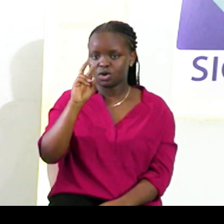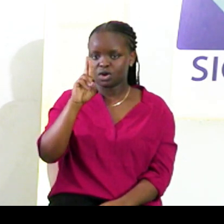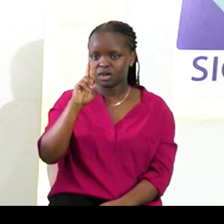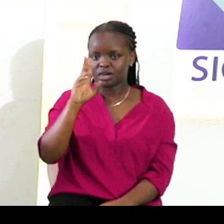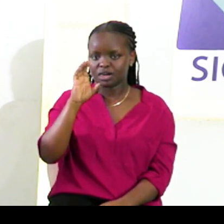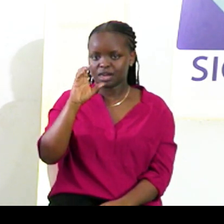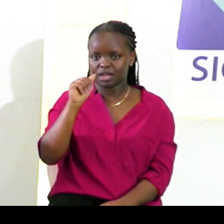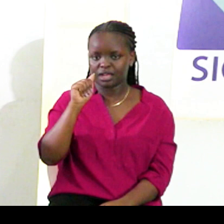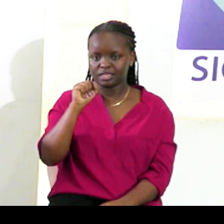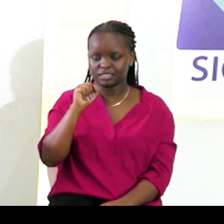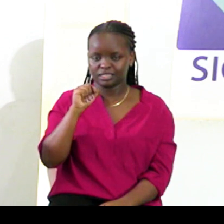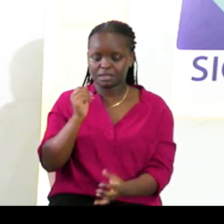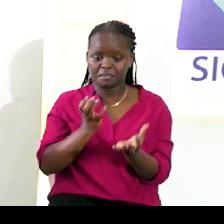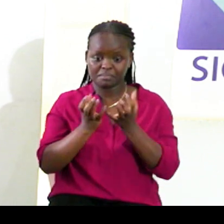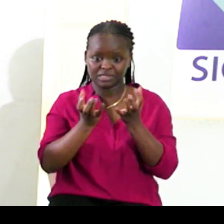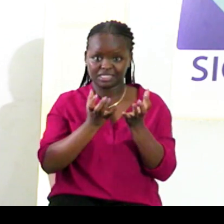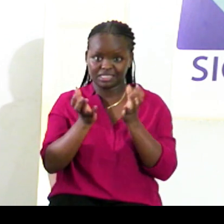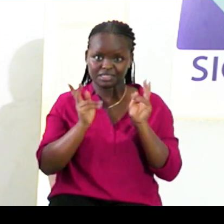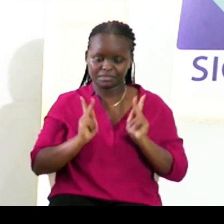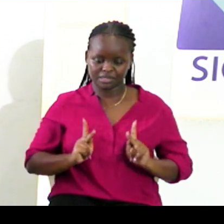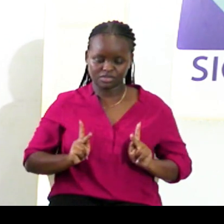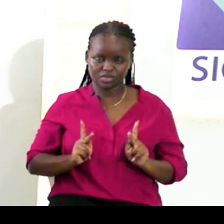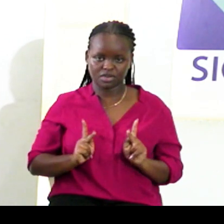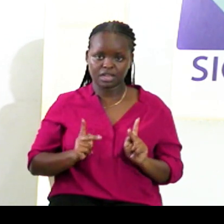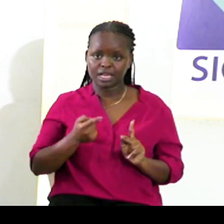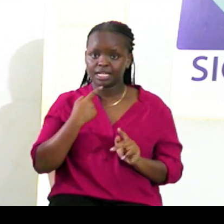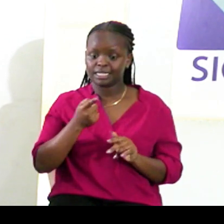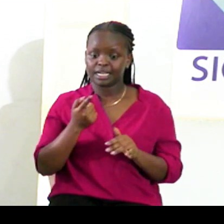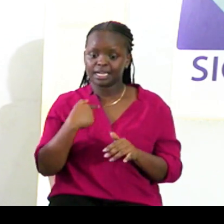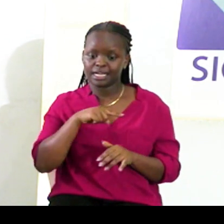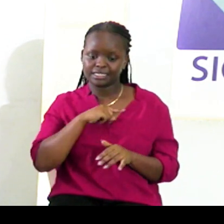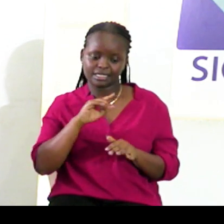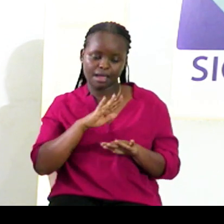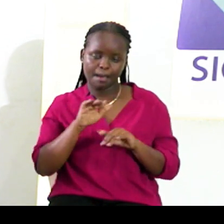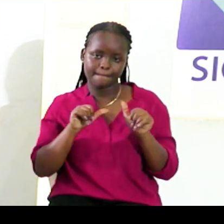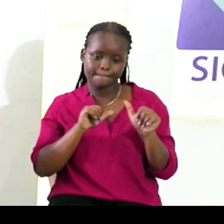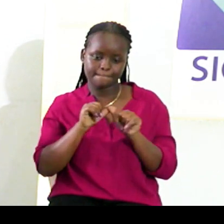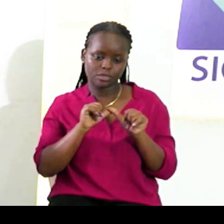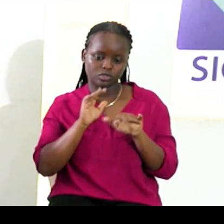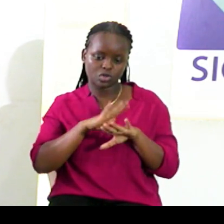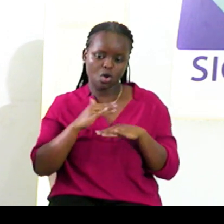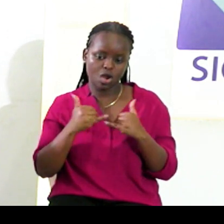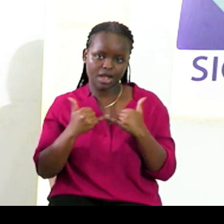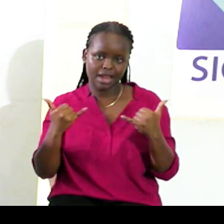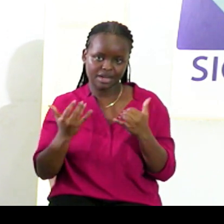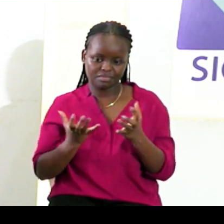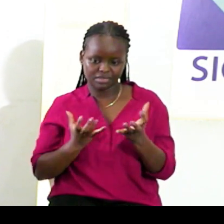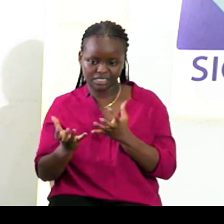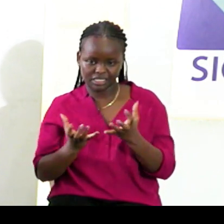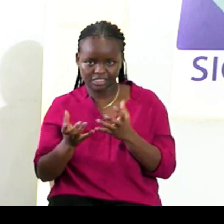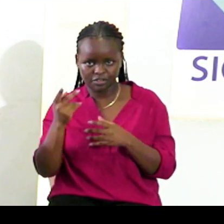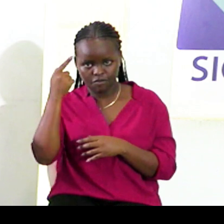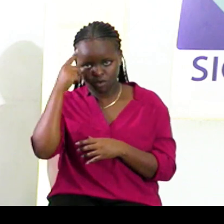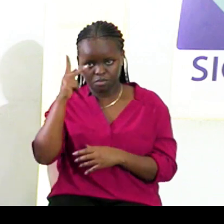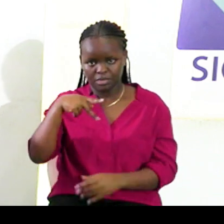entrepreneur, telling us about online entrepreneurship opportunities for persons with